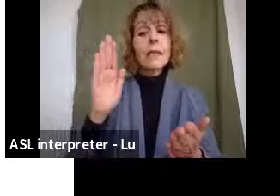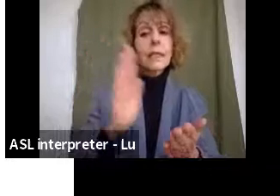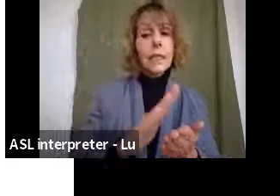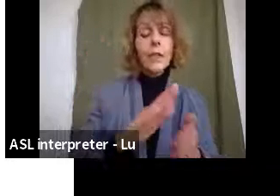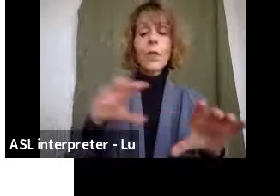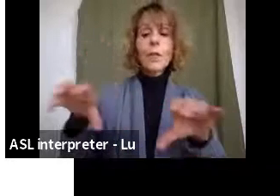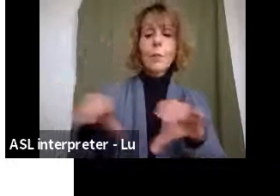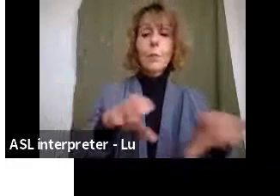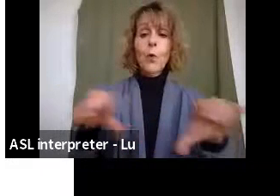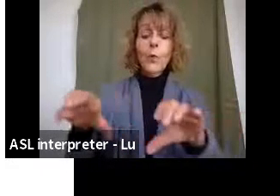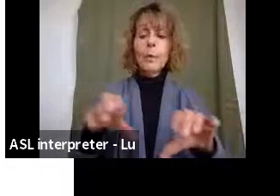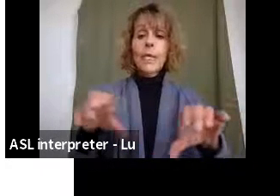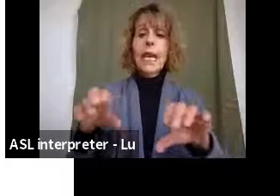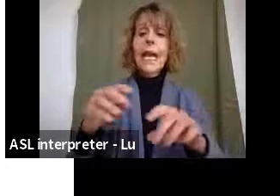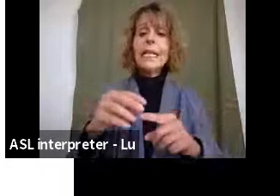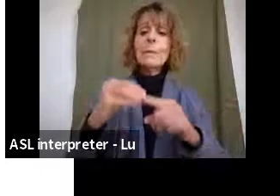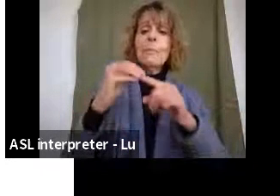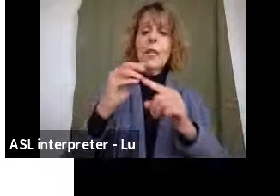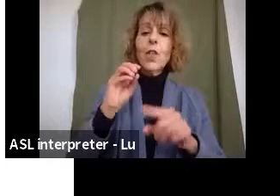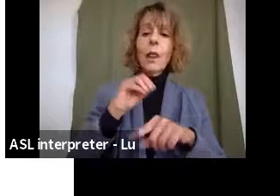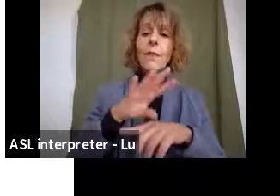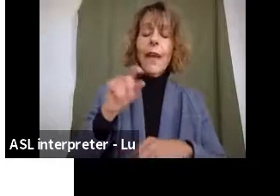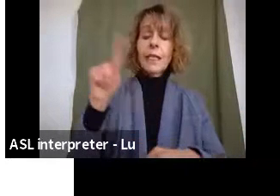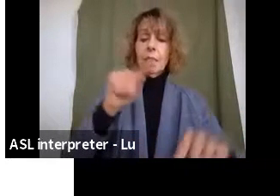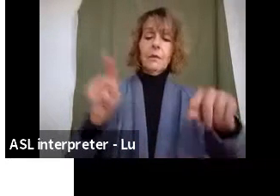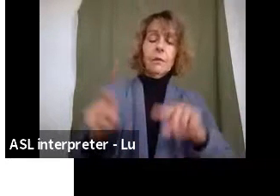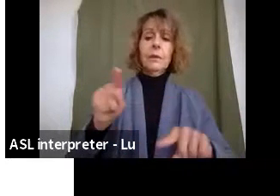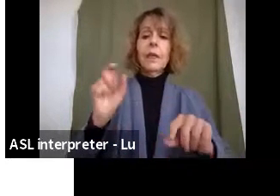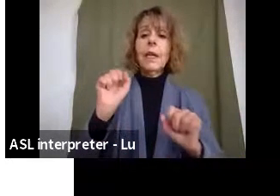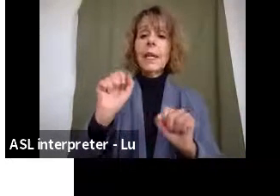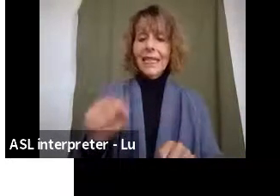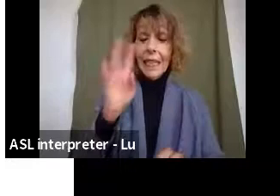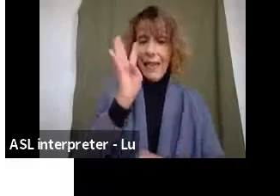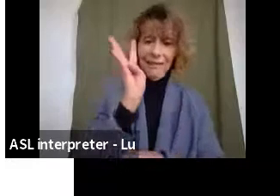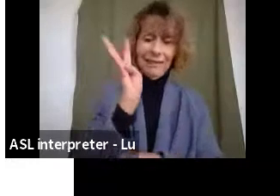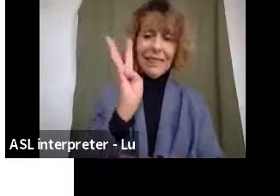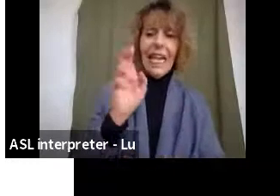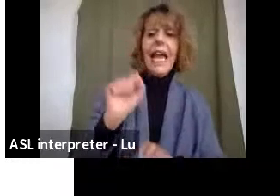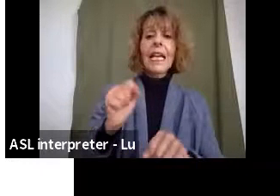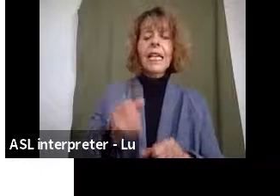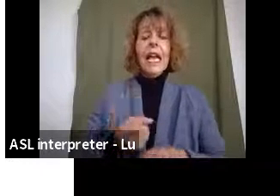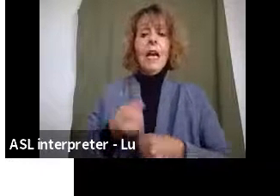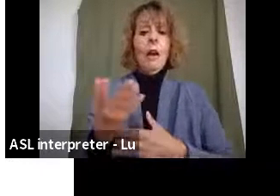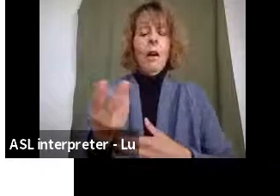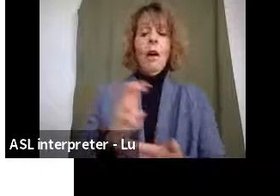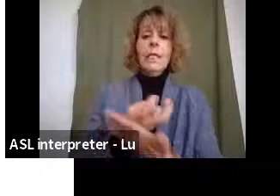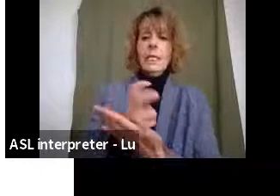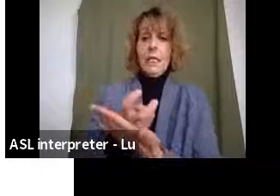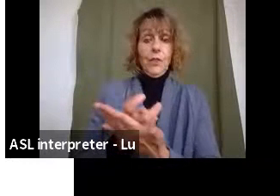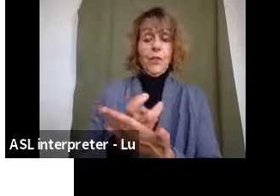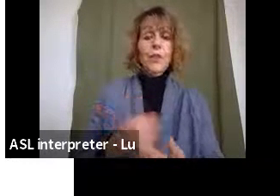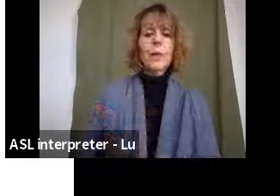also set off seizures for some people. Now, Kathy will